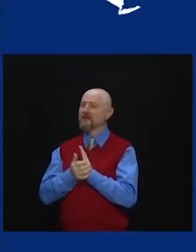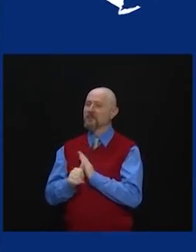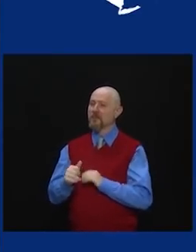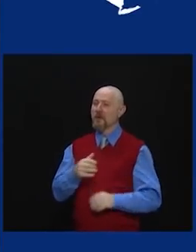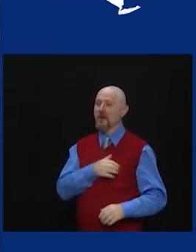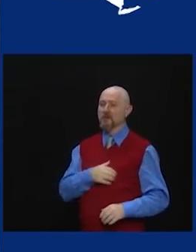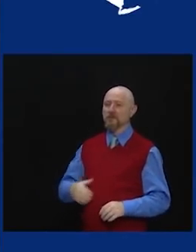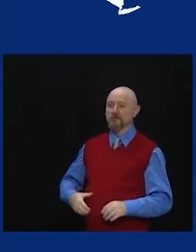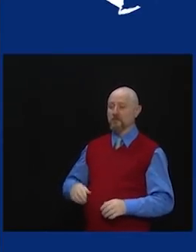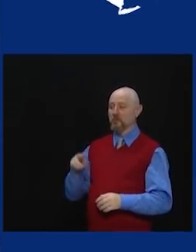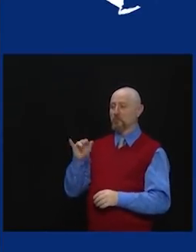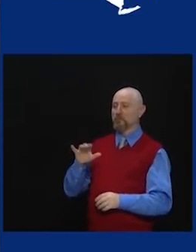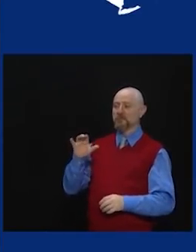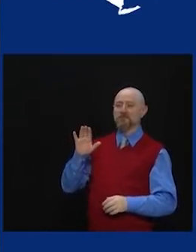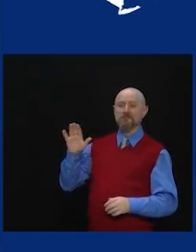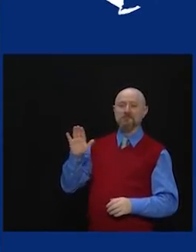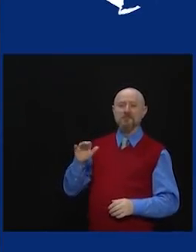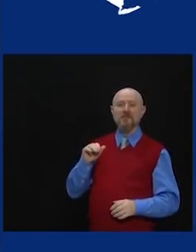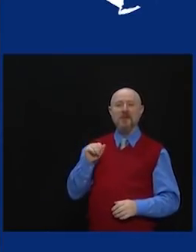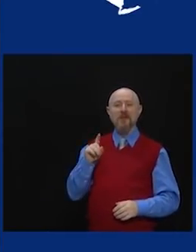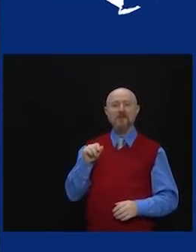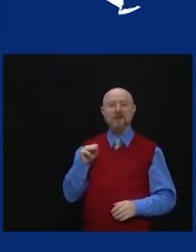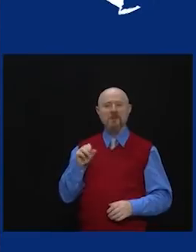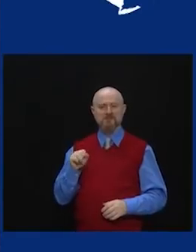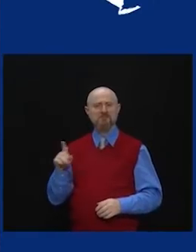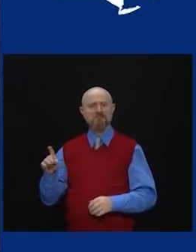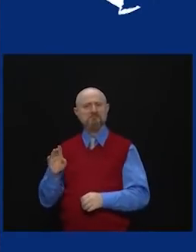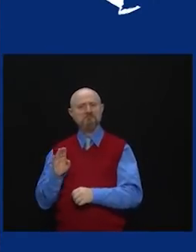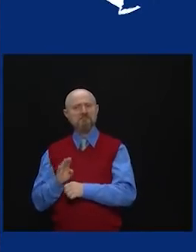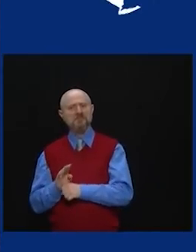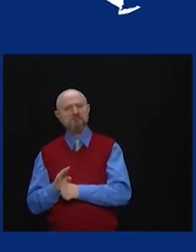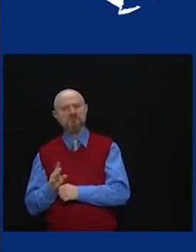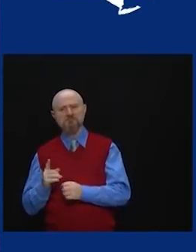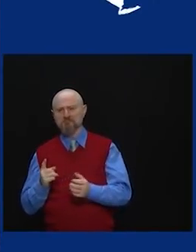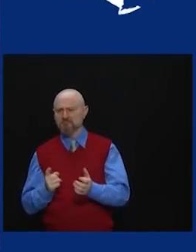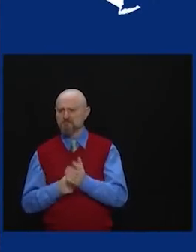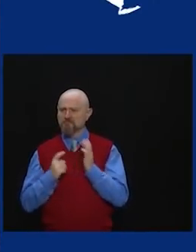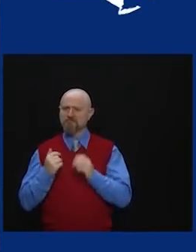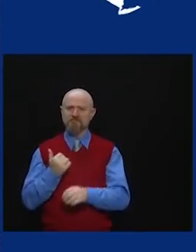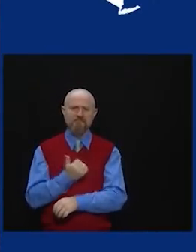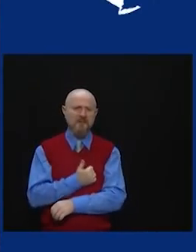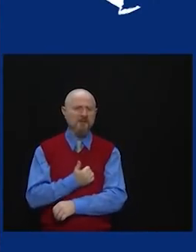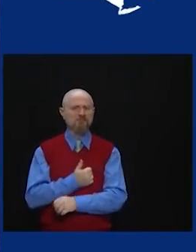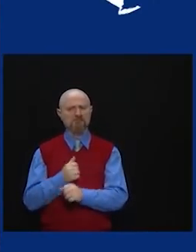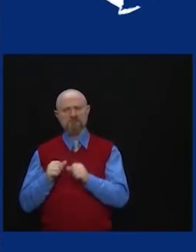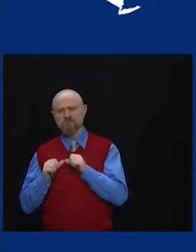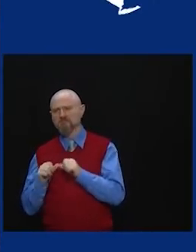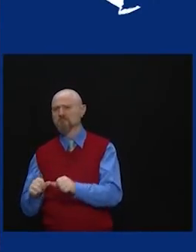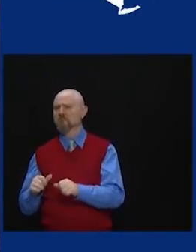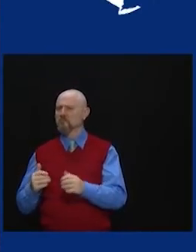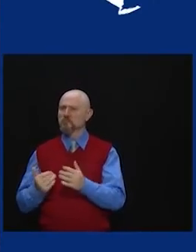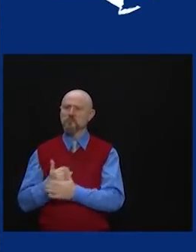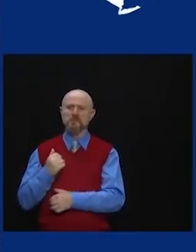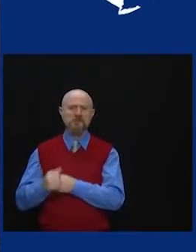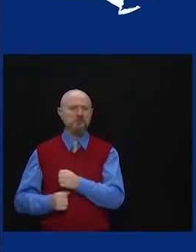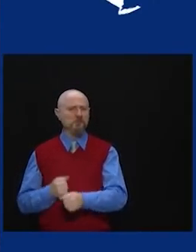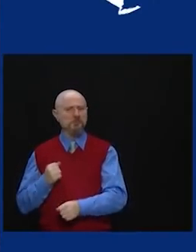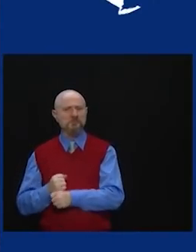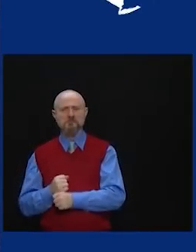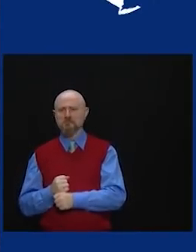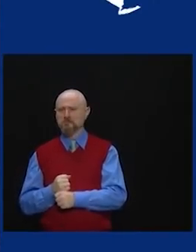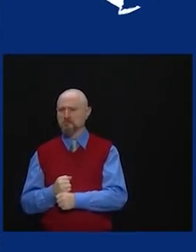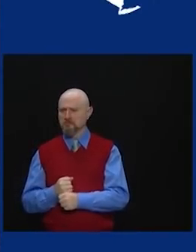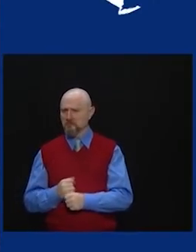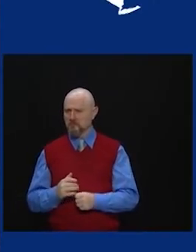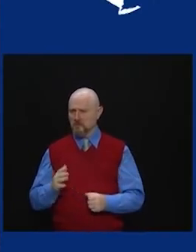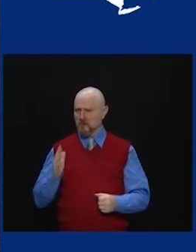sector business mandate, vaccine mandate in the new year. And I'm wondering, we were unclear on whether or not he was going to do that. I'm wondering